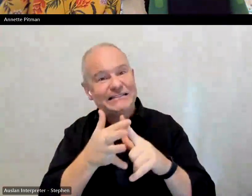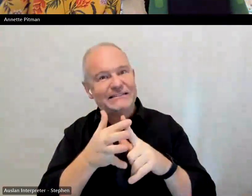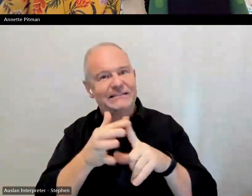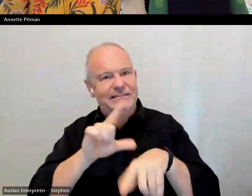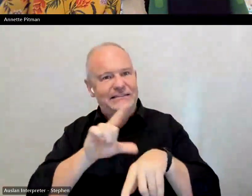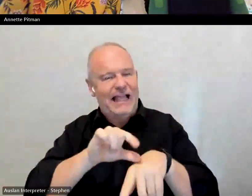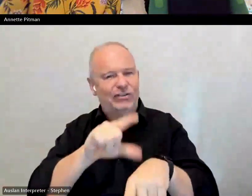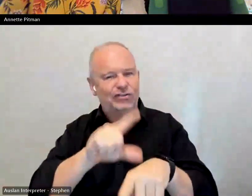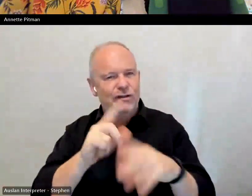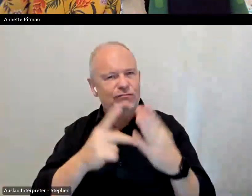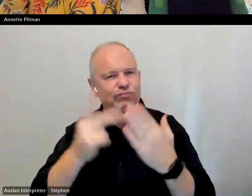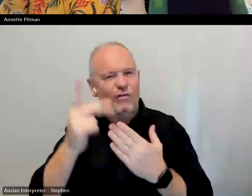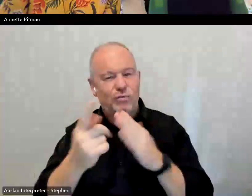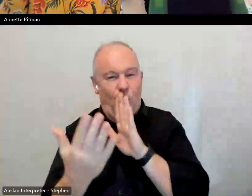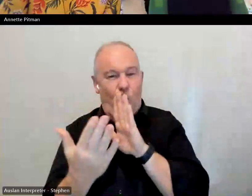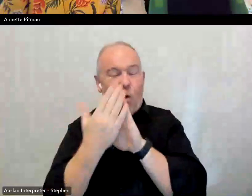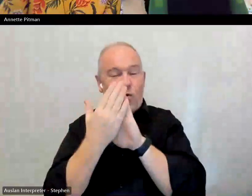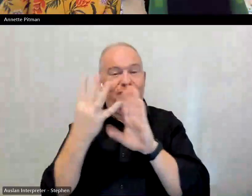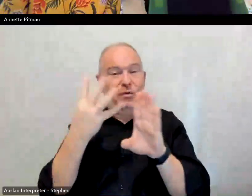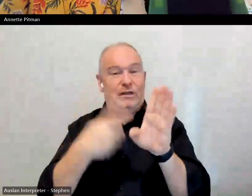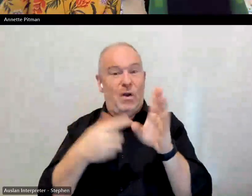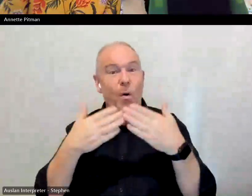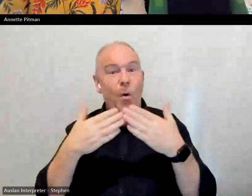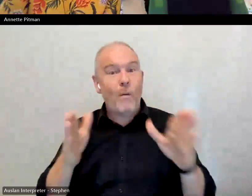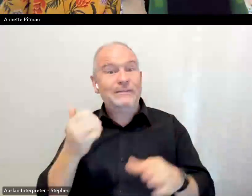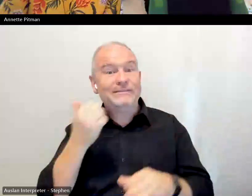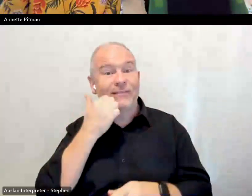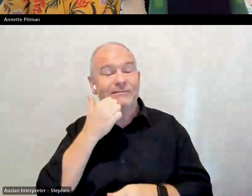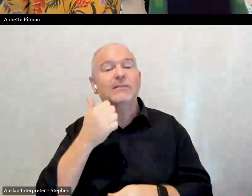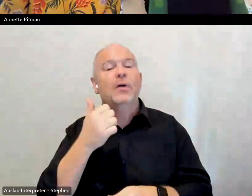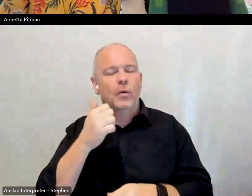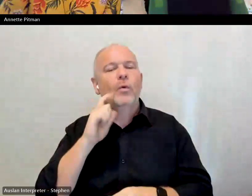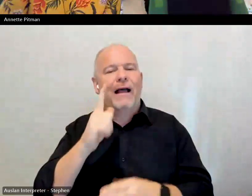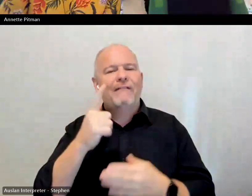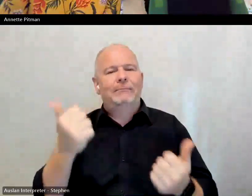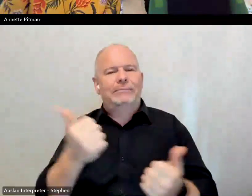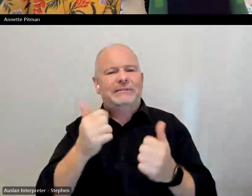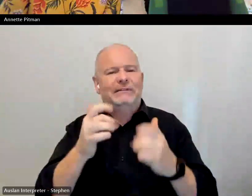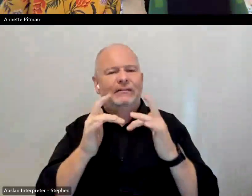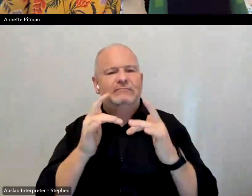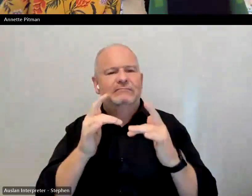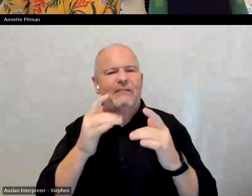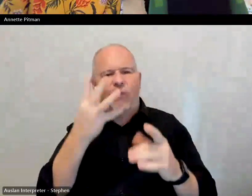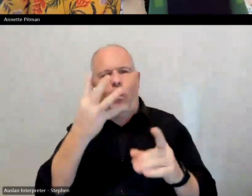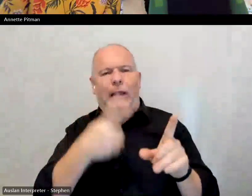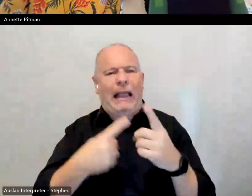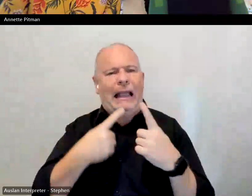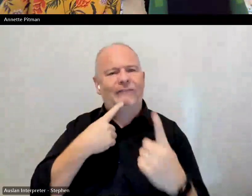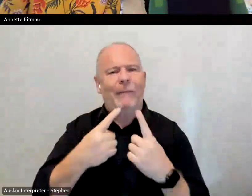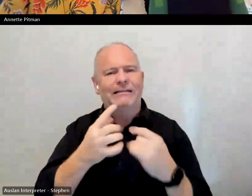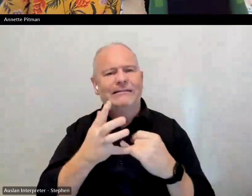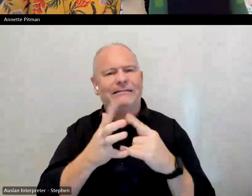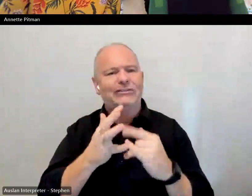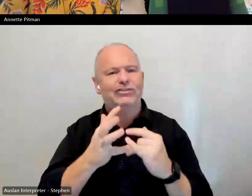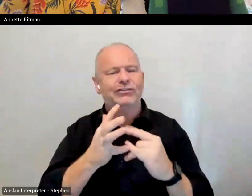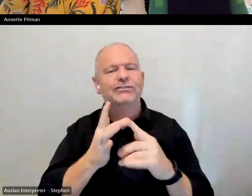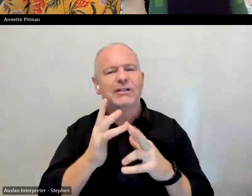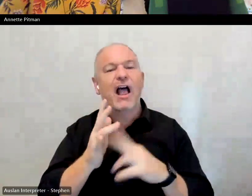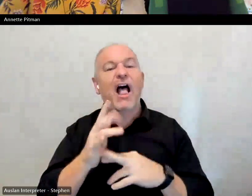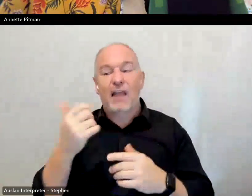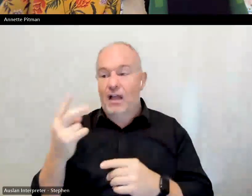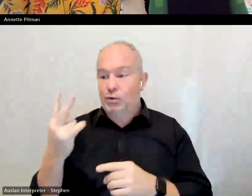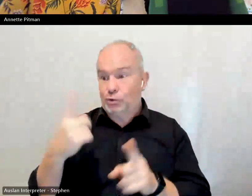So closer to the 4-year opening dates, we'll run a series of 4-year information sessions, and closer to the 2-year